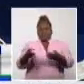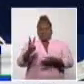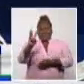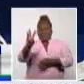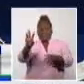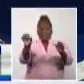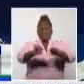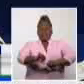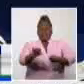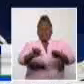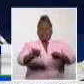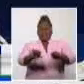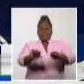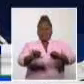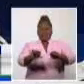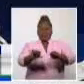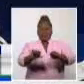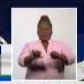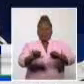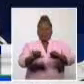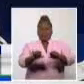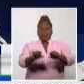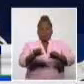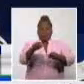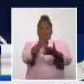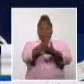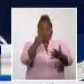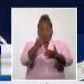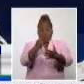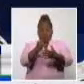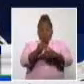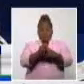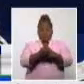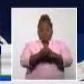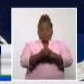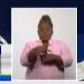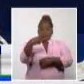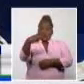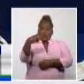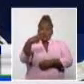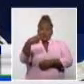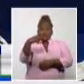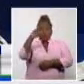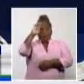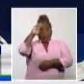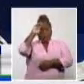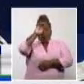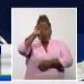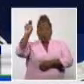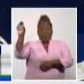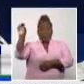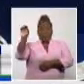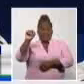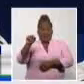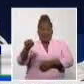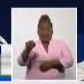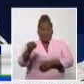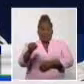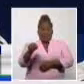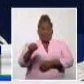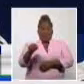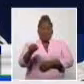Haiti 9.4, Suriname 10, Honduras